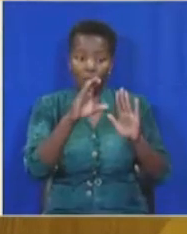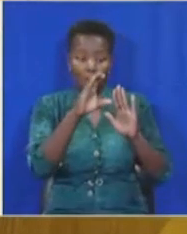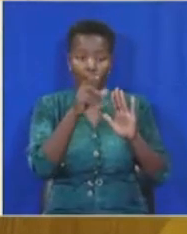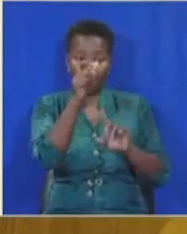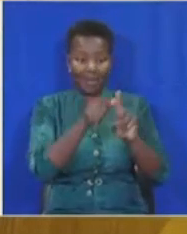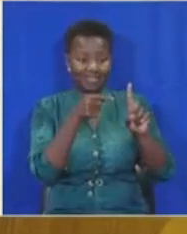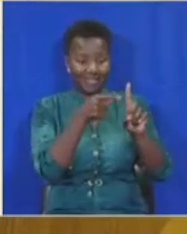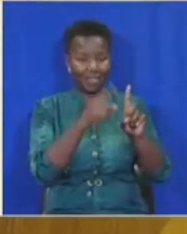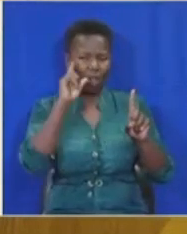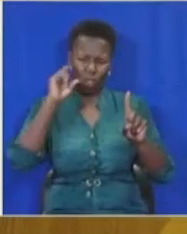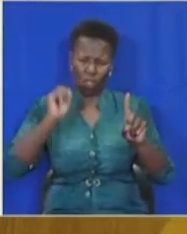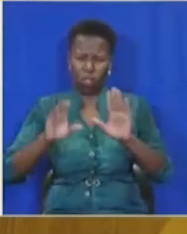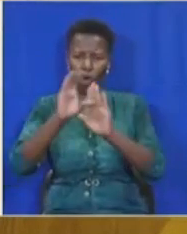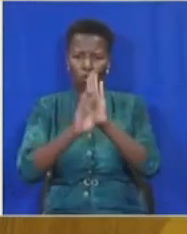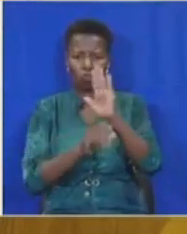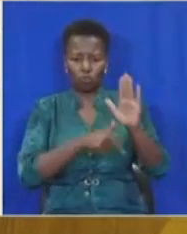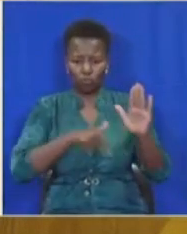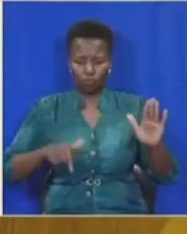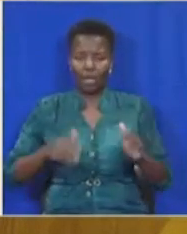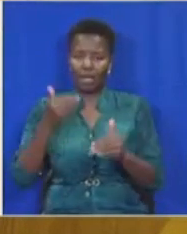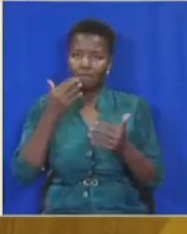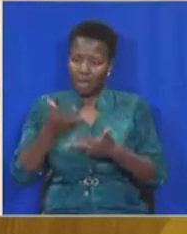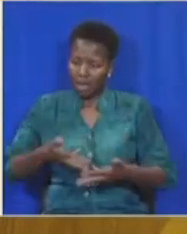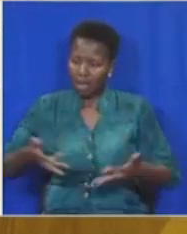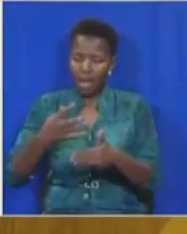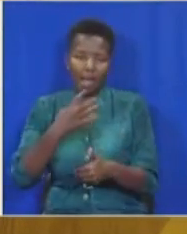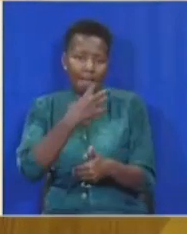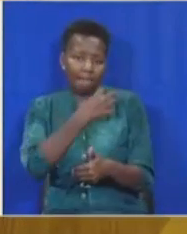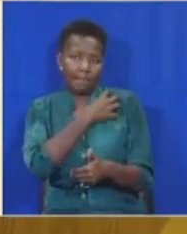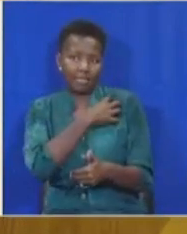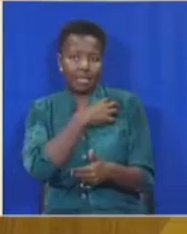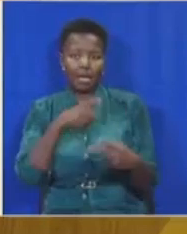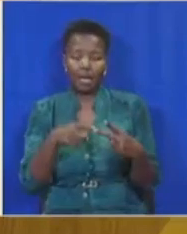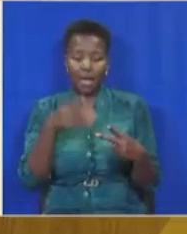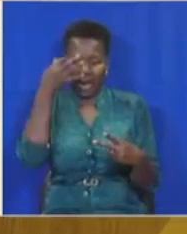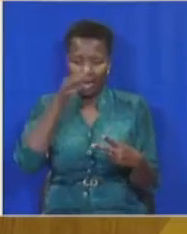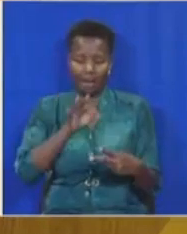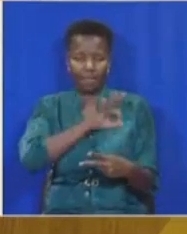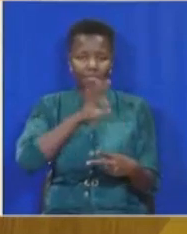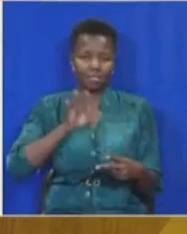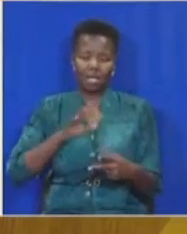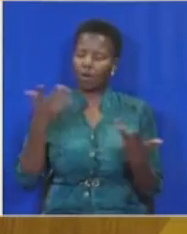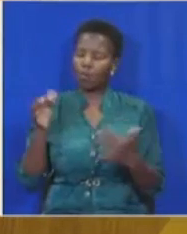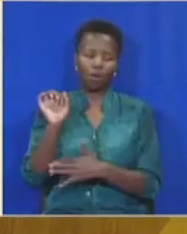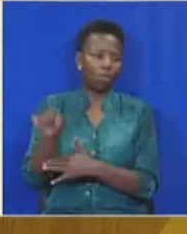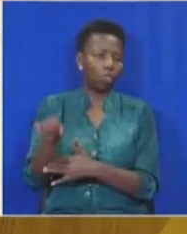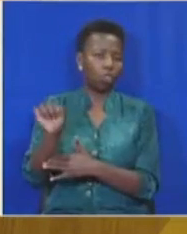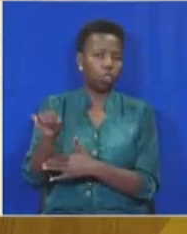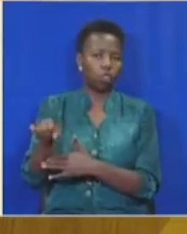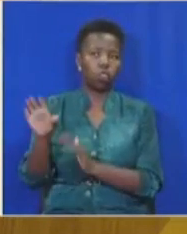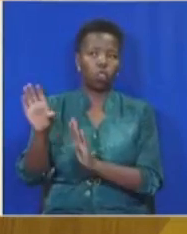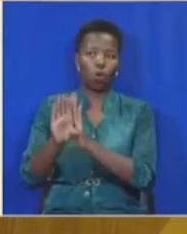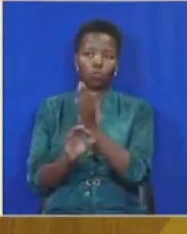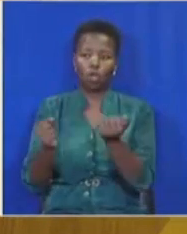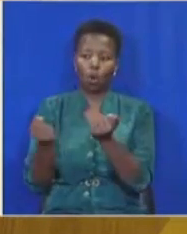president that ministers and government officials will willy-nilly ignore the constitutional